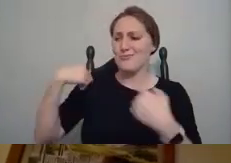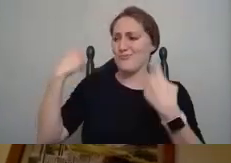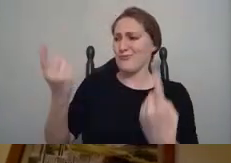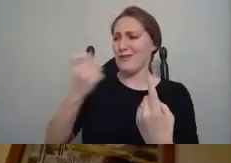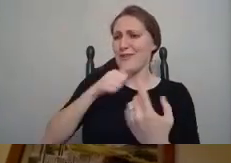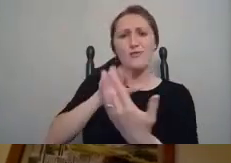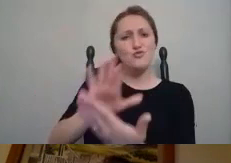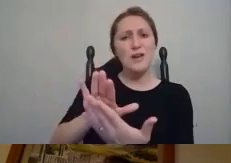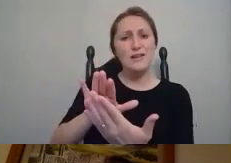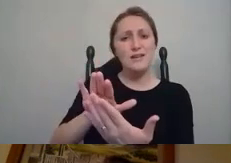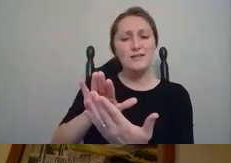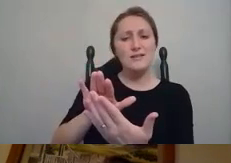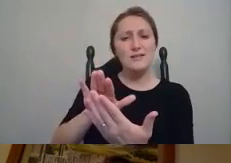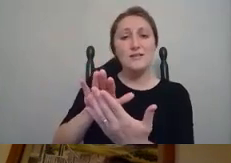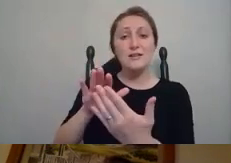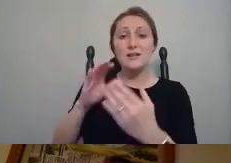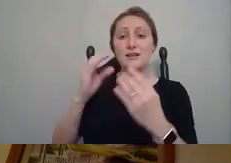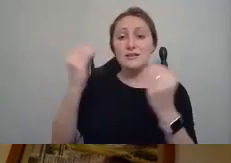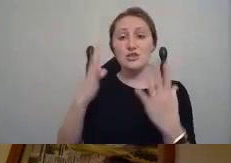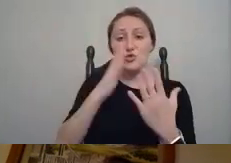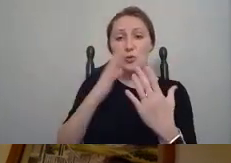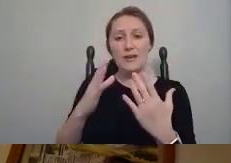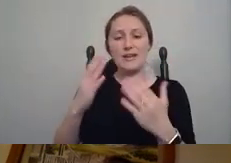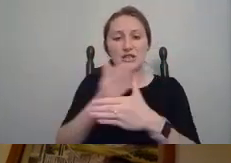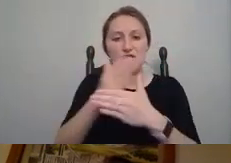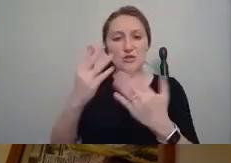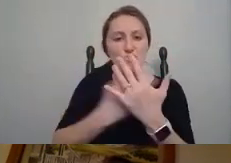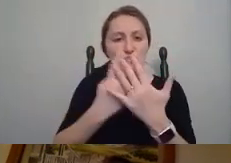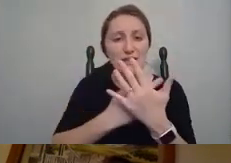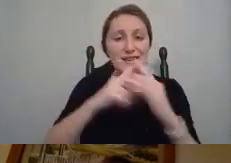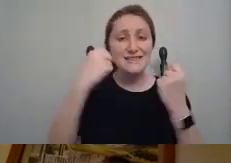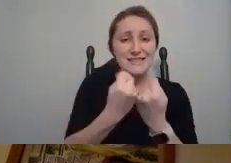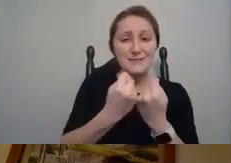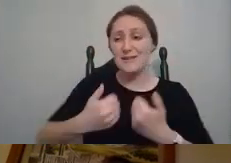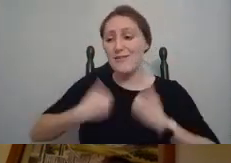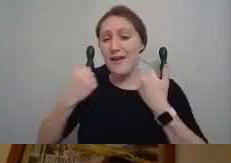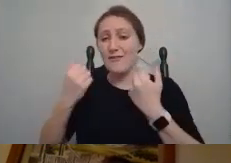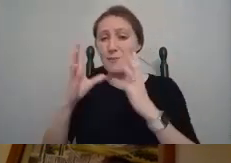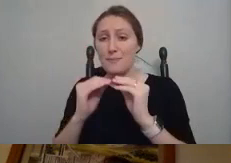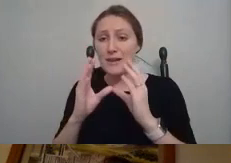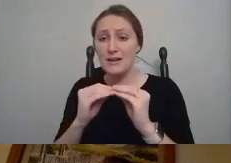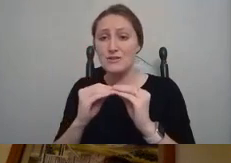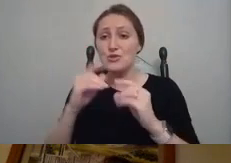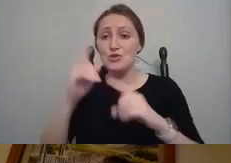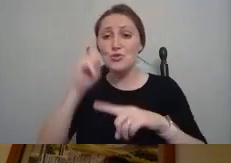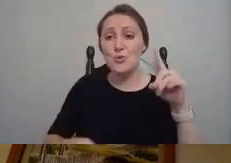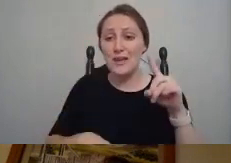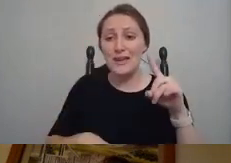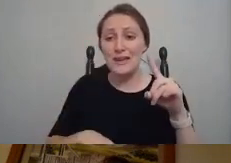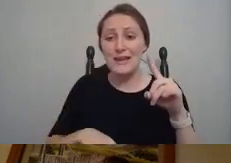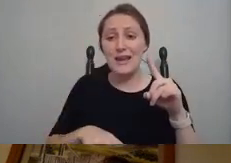teachers will be screen sharing in Teams live meetings, you can't whitelist a device, and therefore a parent's ability to